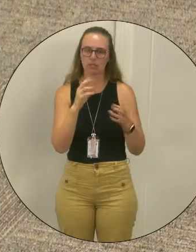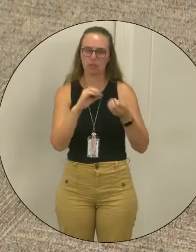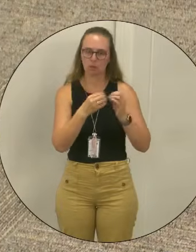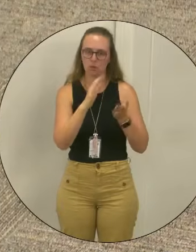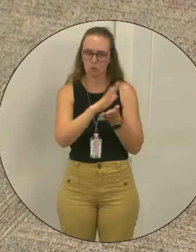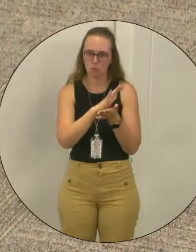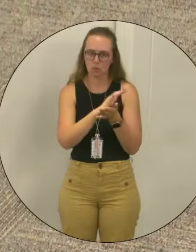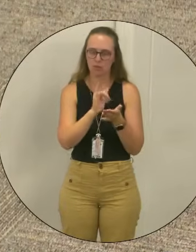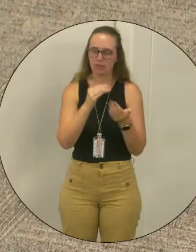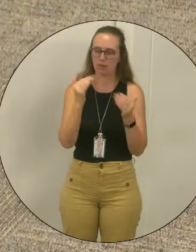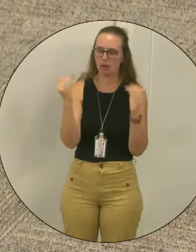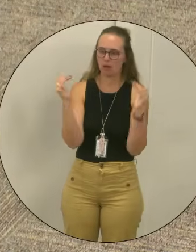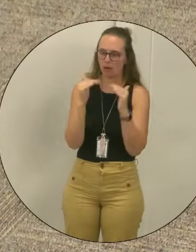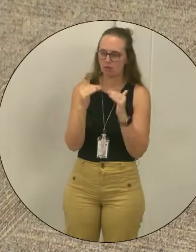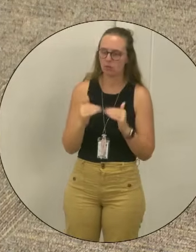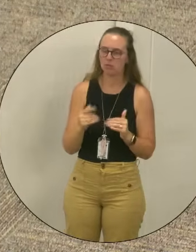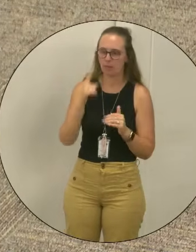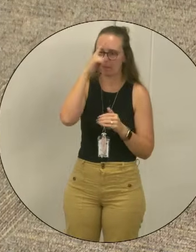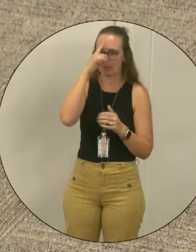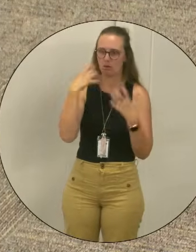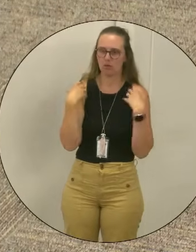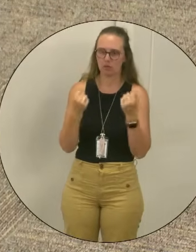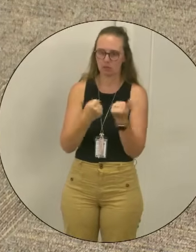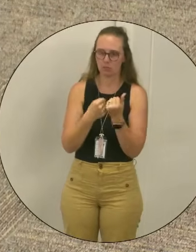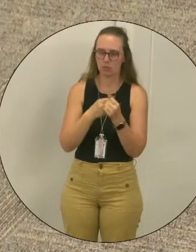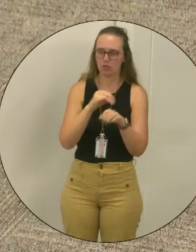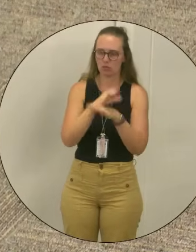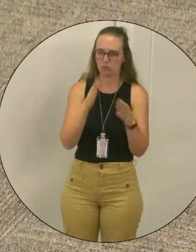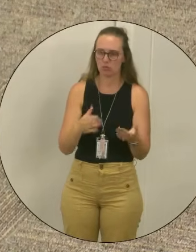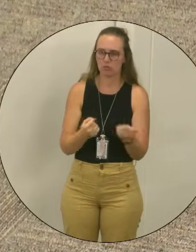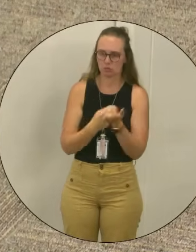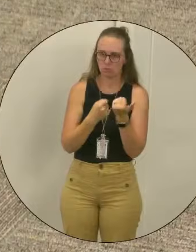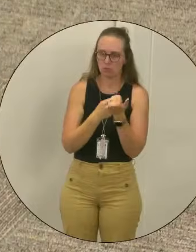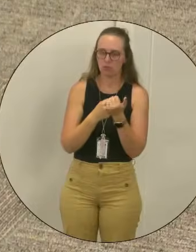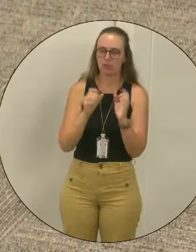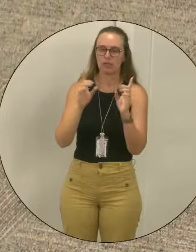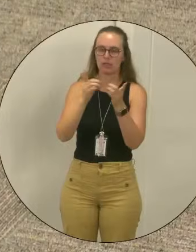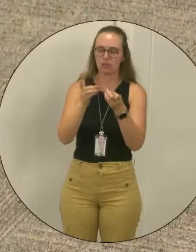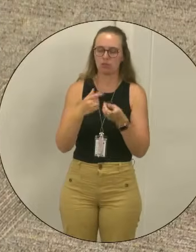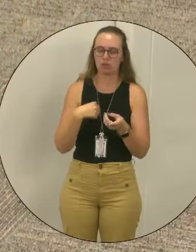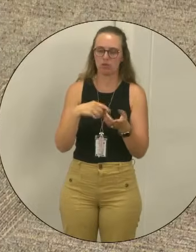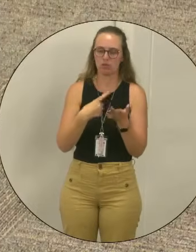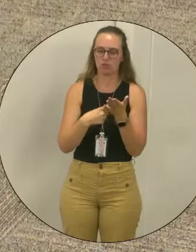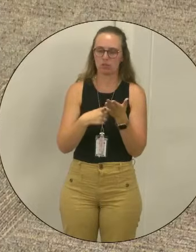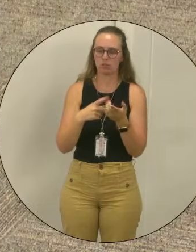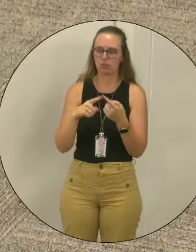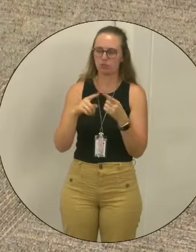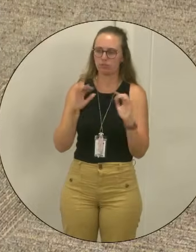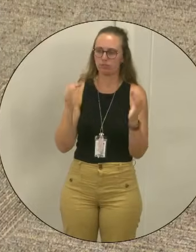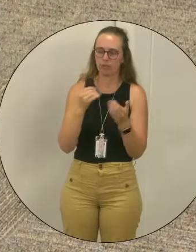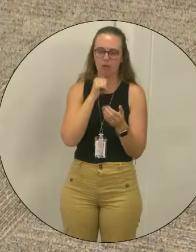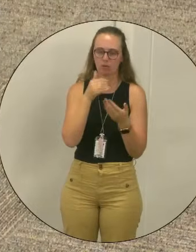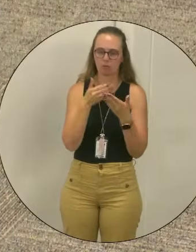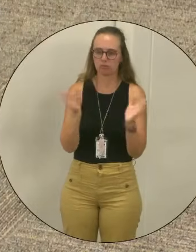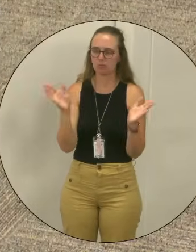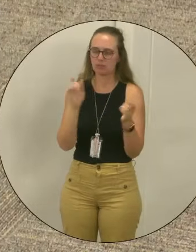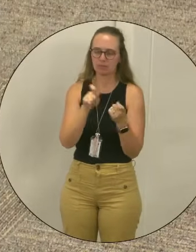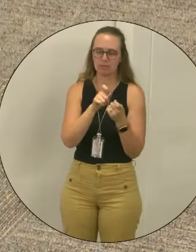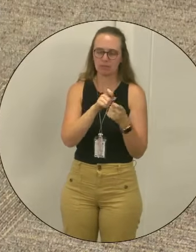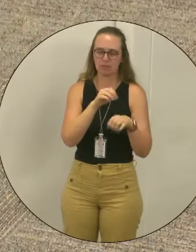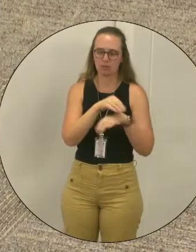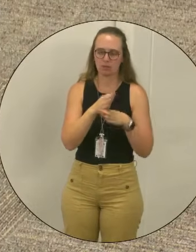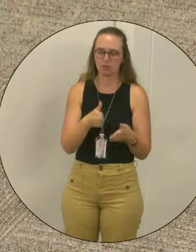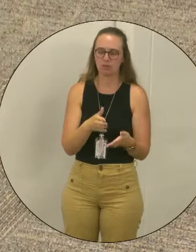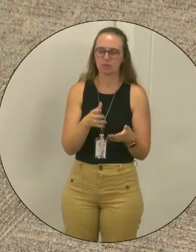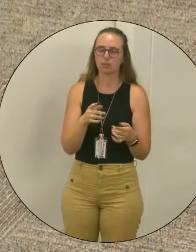and the levels of mental health support and counselor support at them. As a district, I'll speak to wraparound. I don't supervise counselors, but in